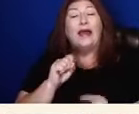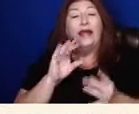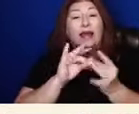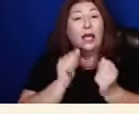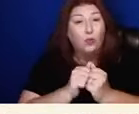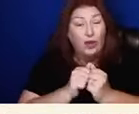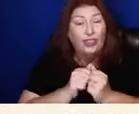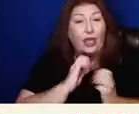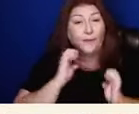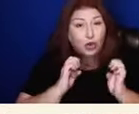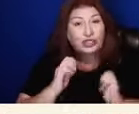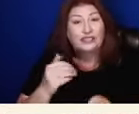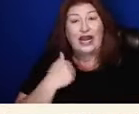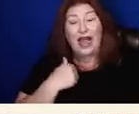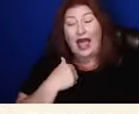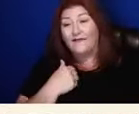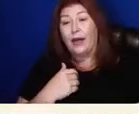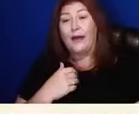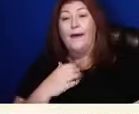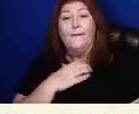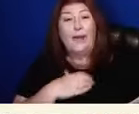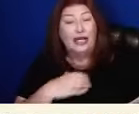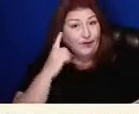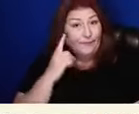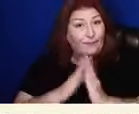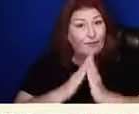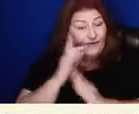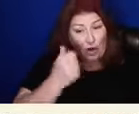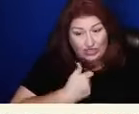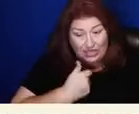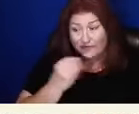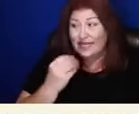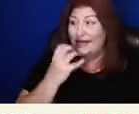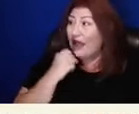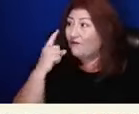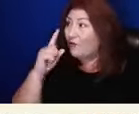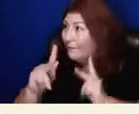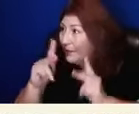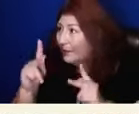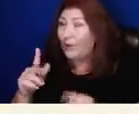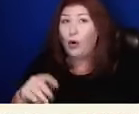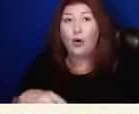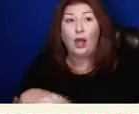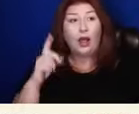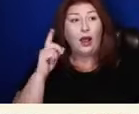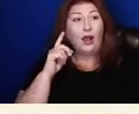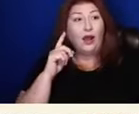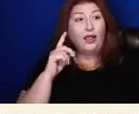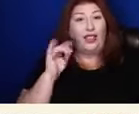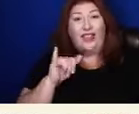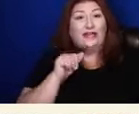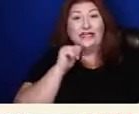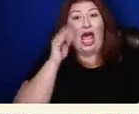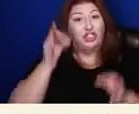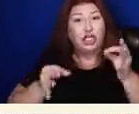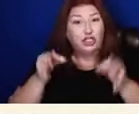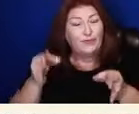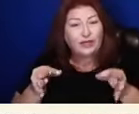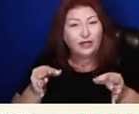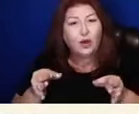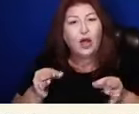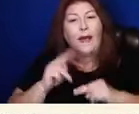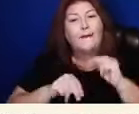for ourselves and care for ourselves and care for other people in a way that's non-judgmental, that builds trust, that has